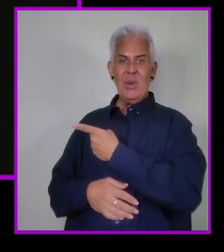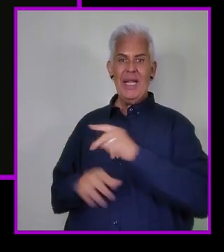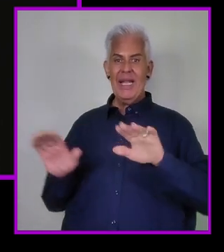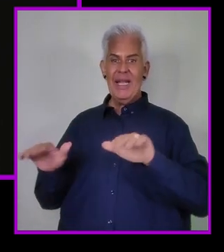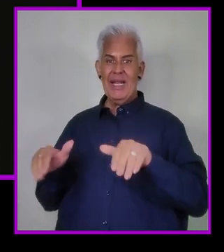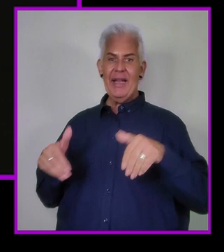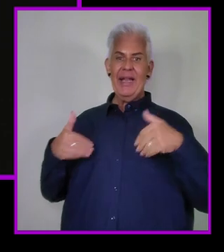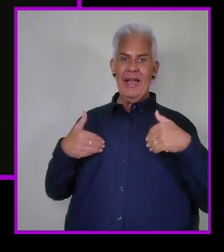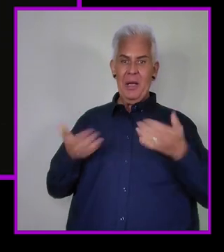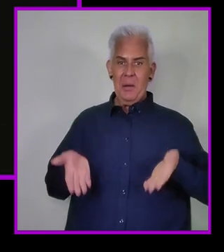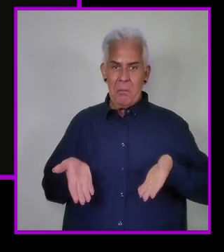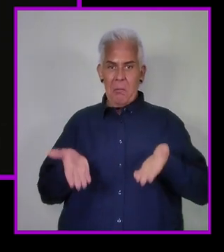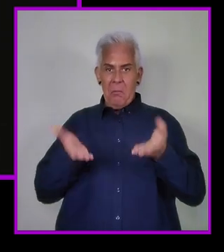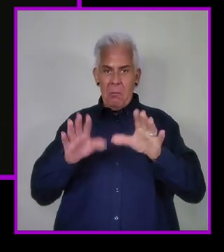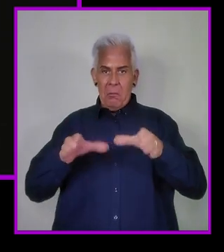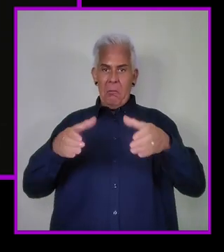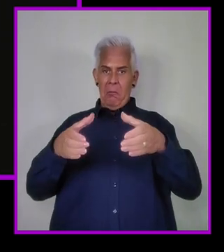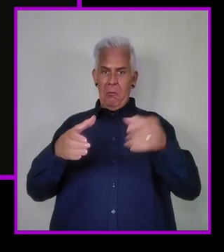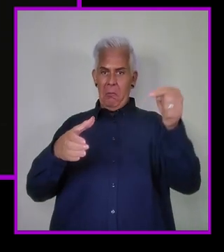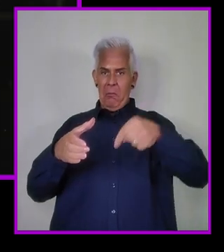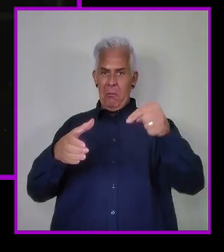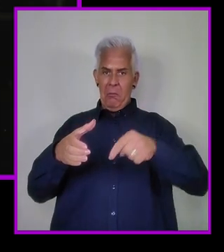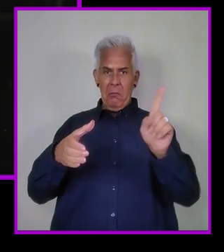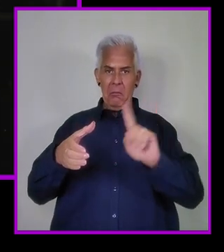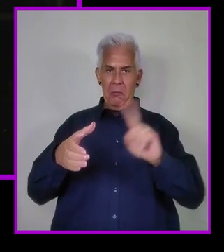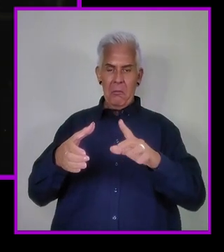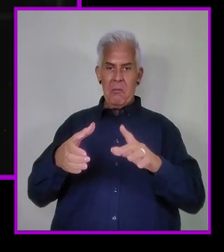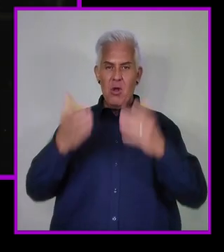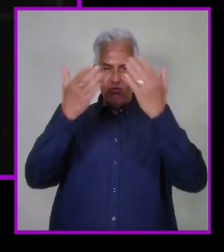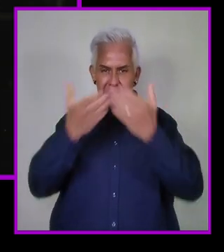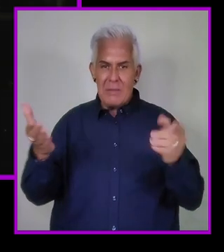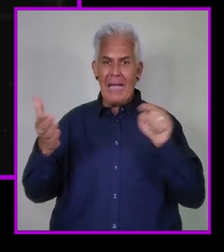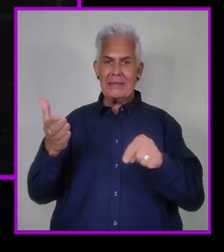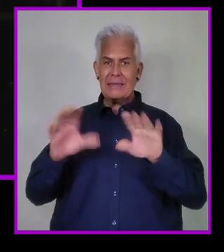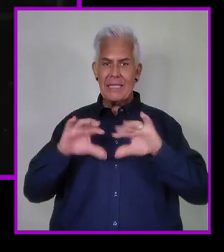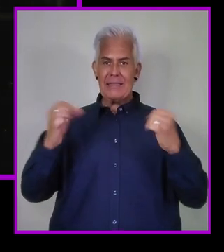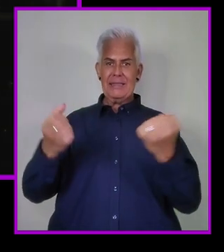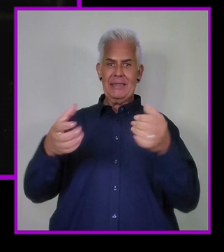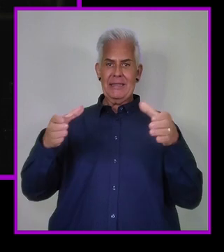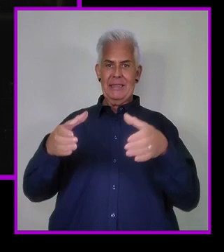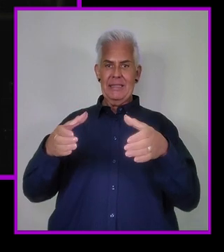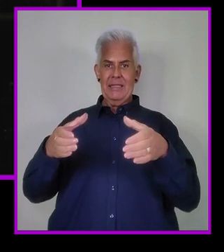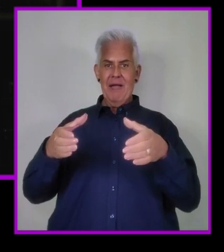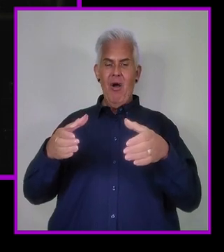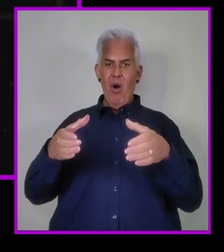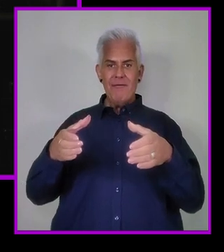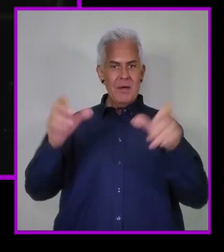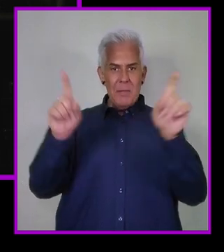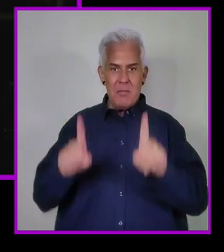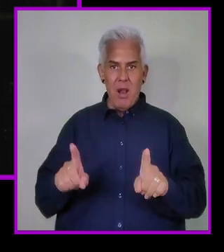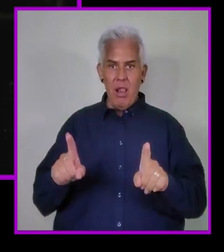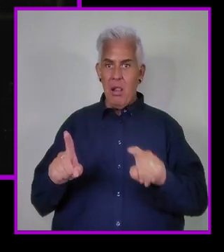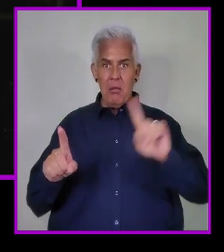this entity that is, you know, a really respected body of minds that